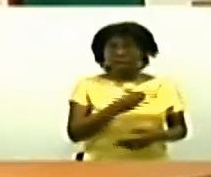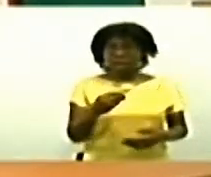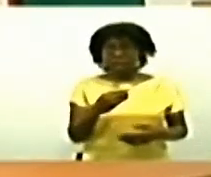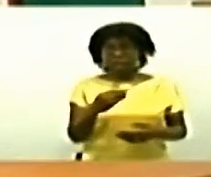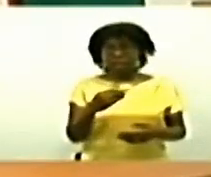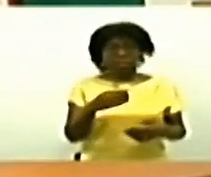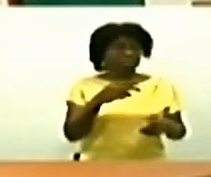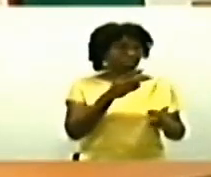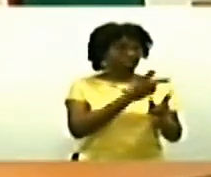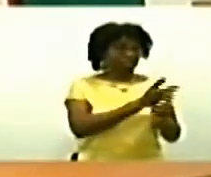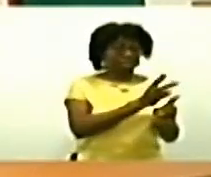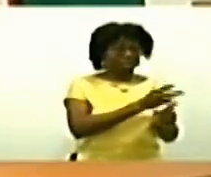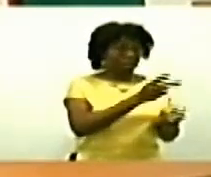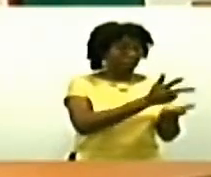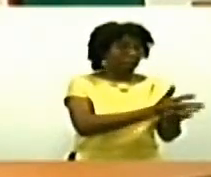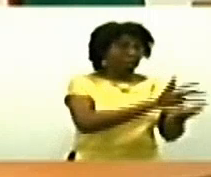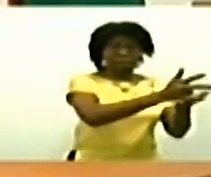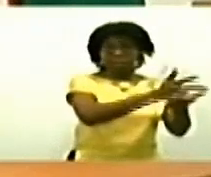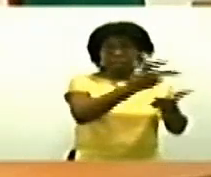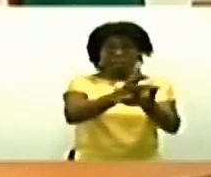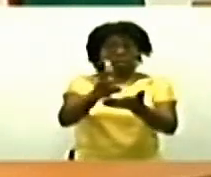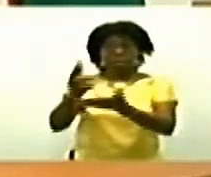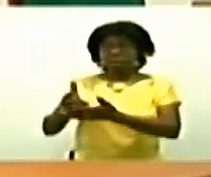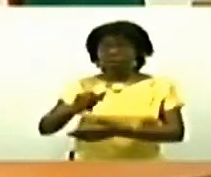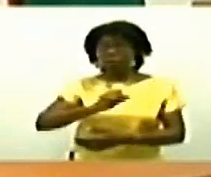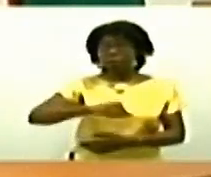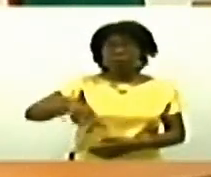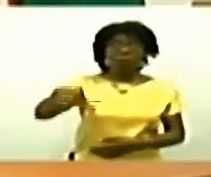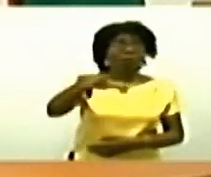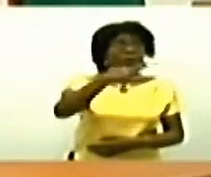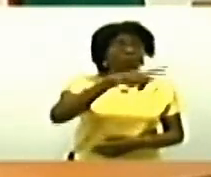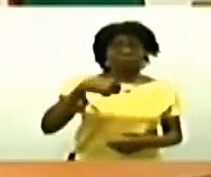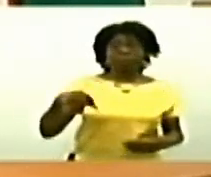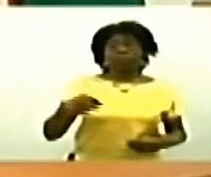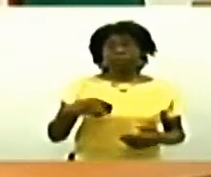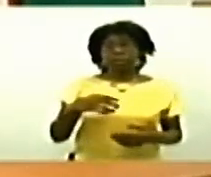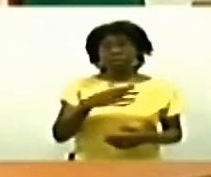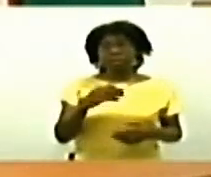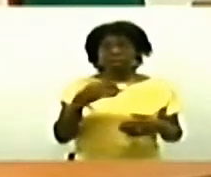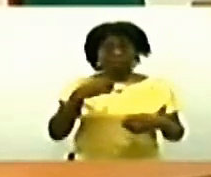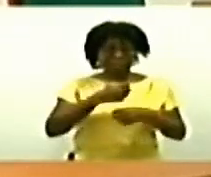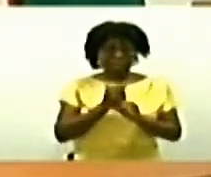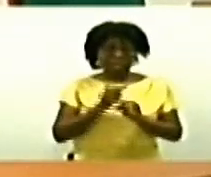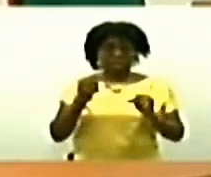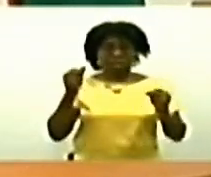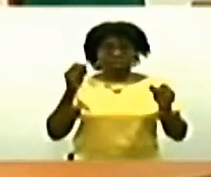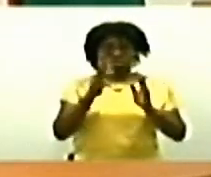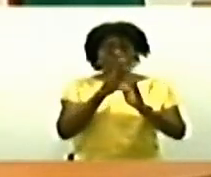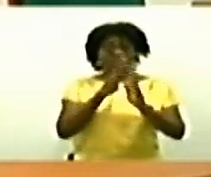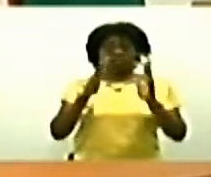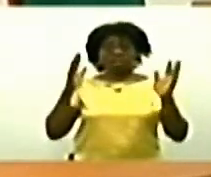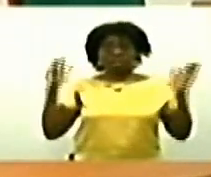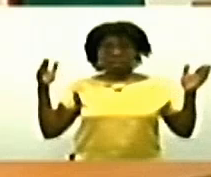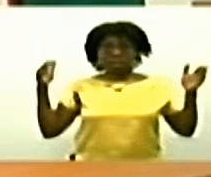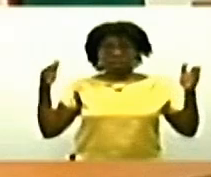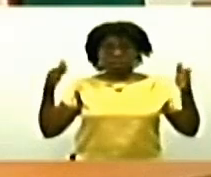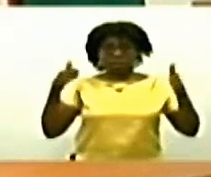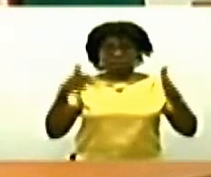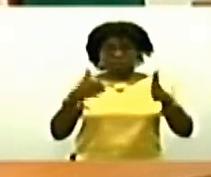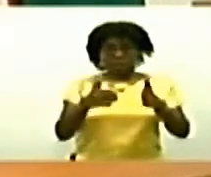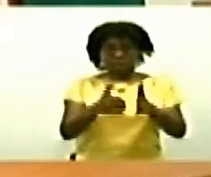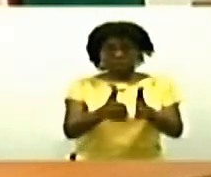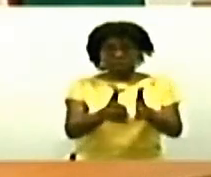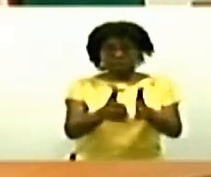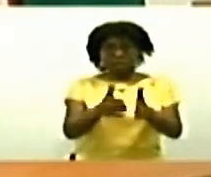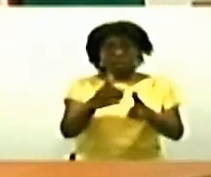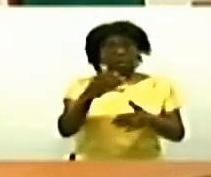vehicles that are parked up all over the place, right? That create bottlenecks to the extent that an entire home was burned down because